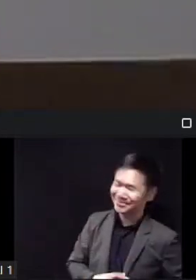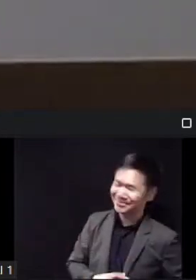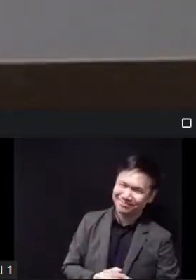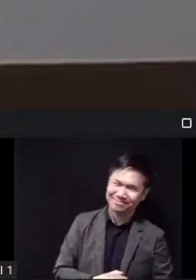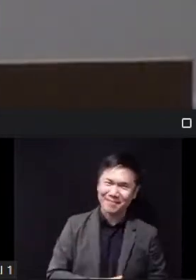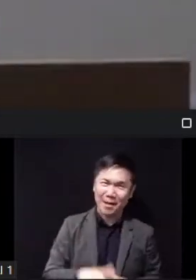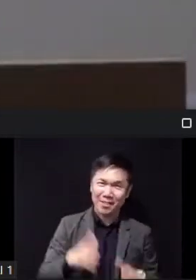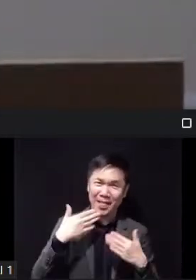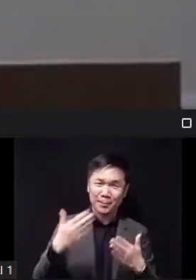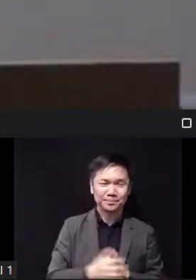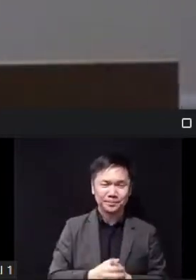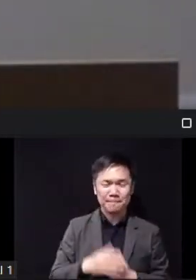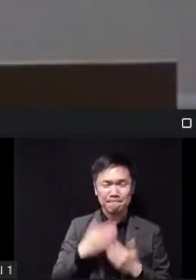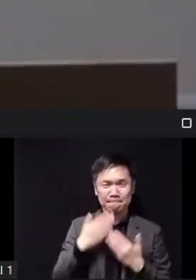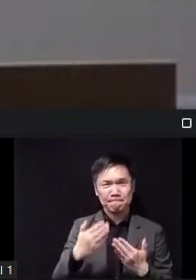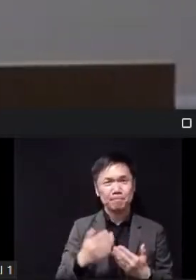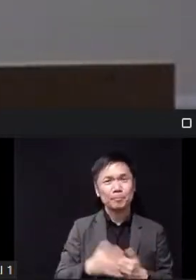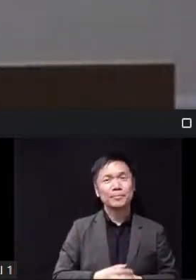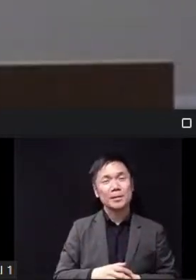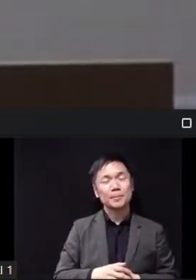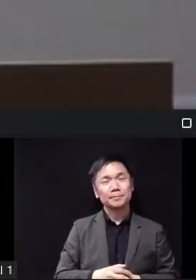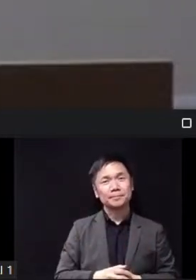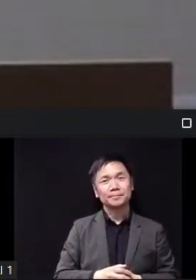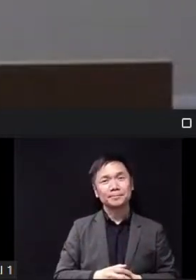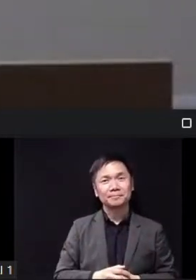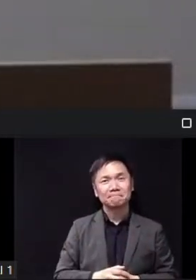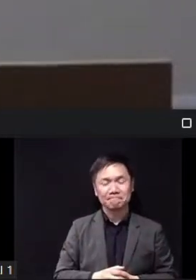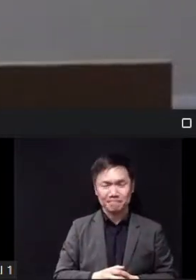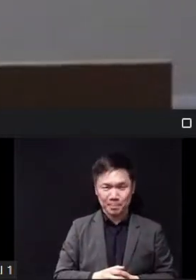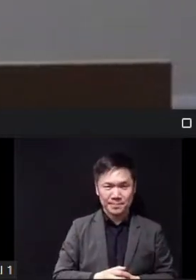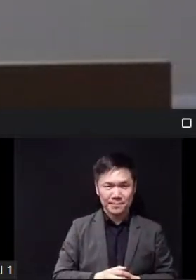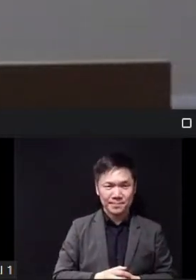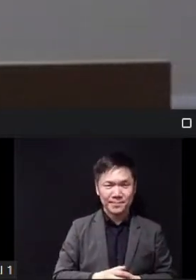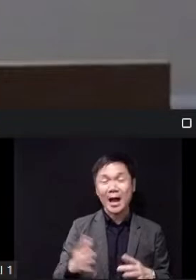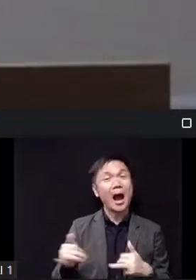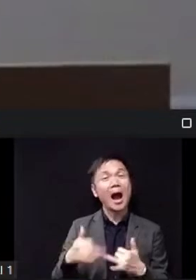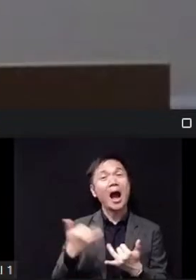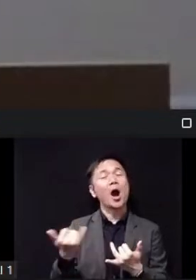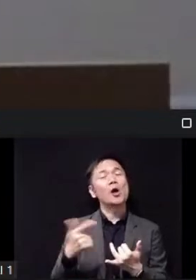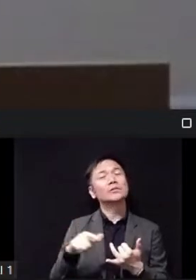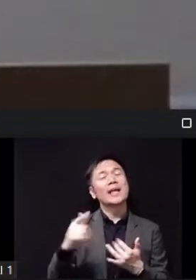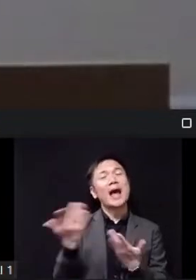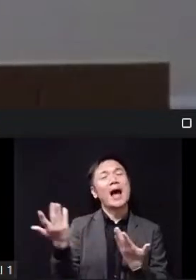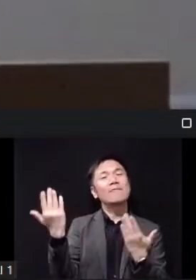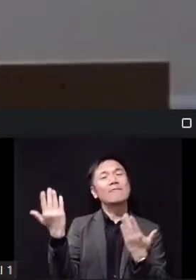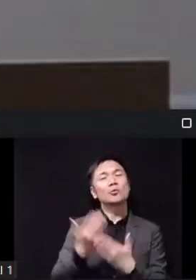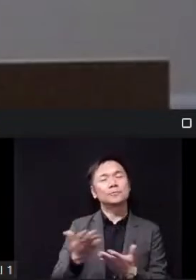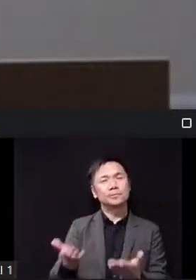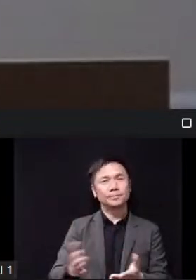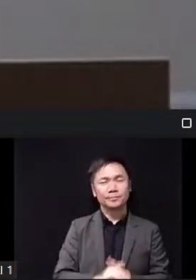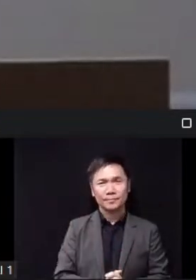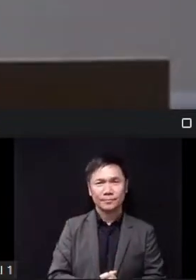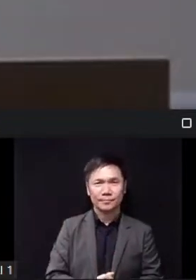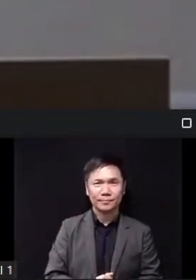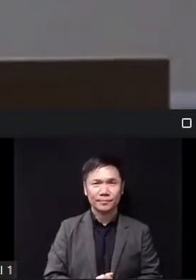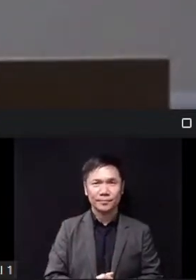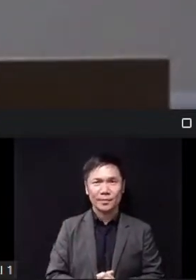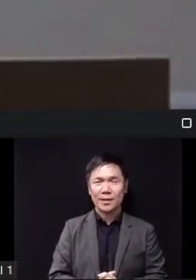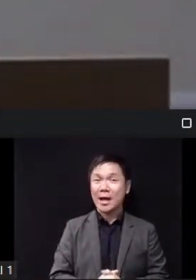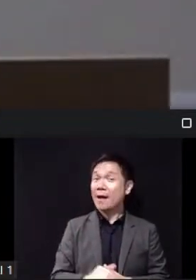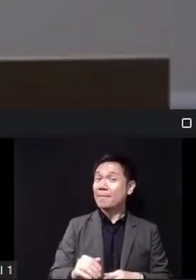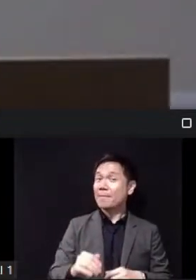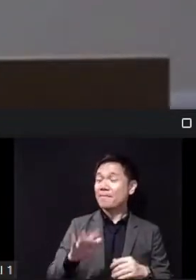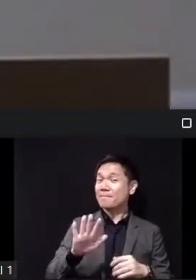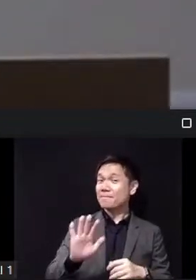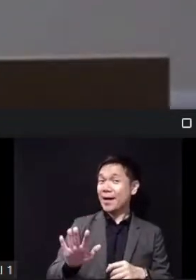you very much, Secretary. We will begin this afternoon with our consideration of Agenda Item